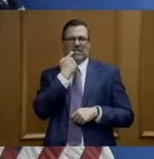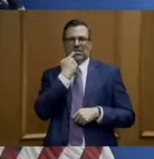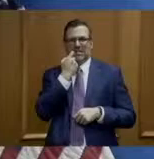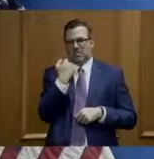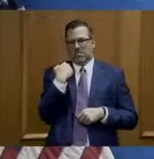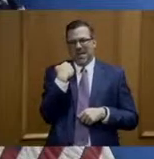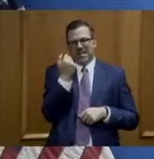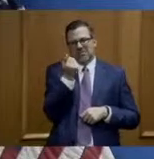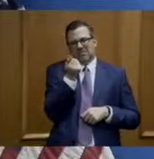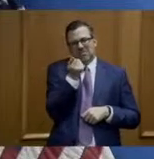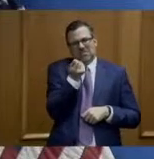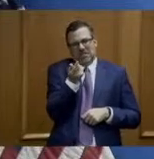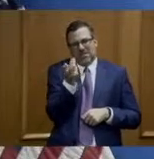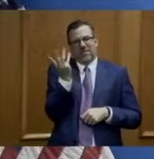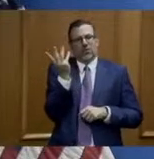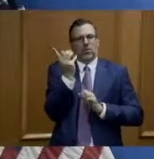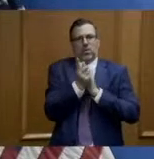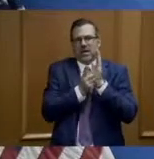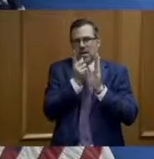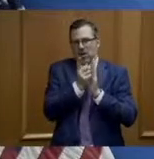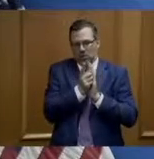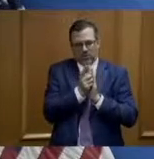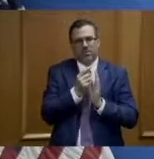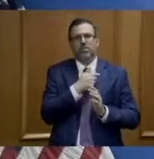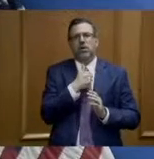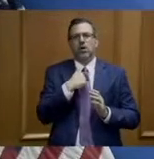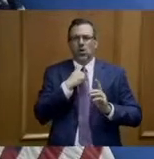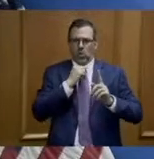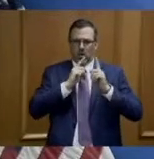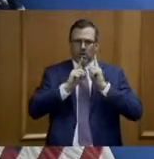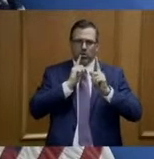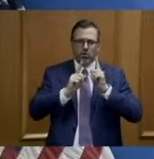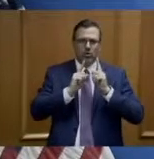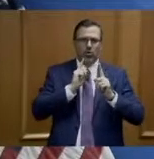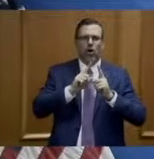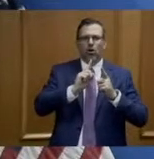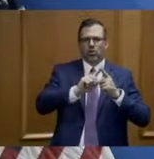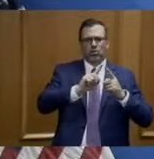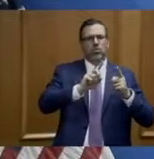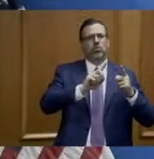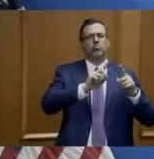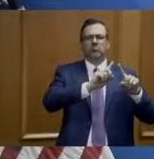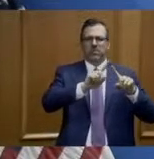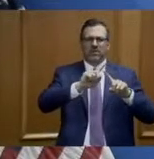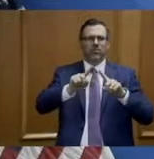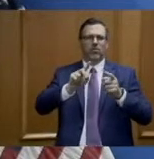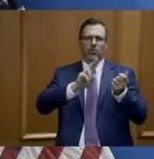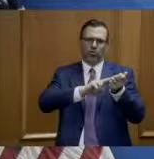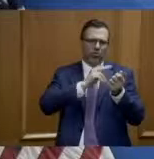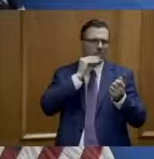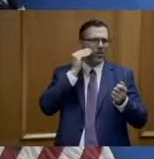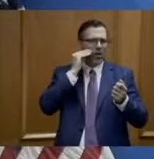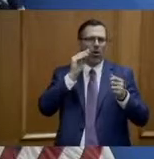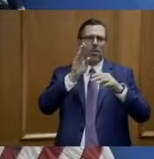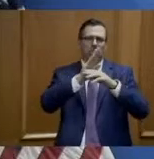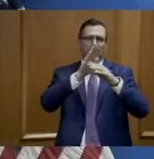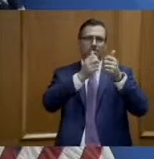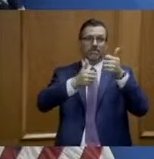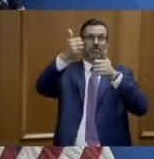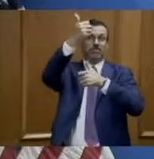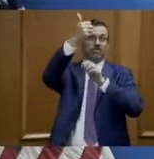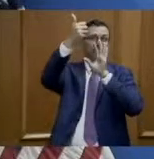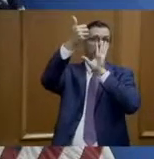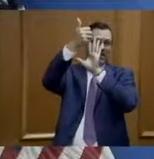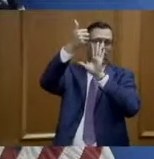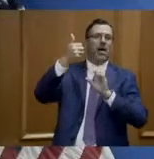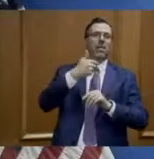with the association that represents the long-term care facility industry, but we have not yet spoken to all of